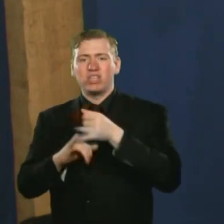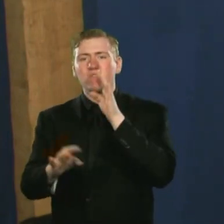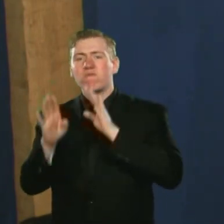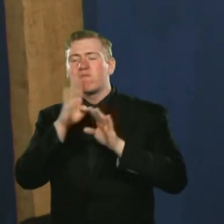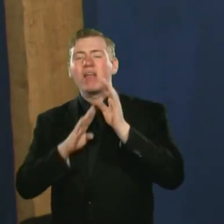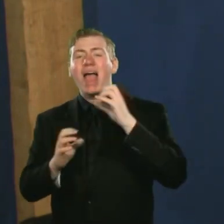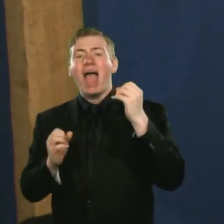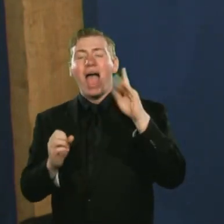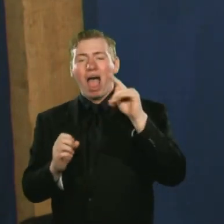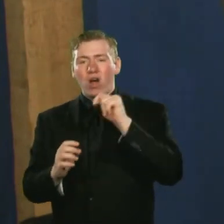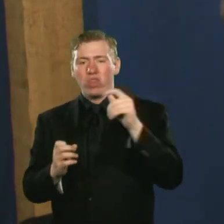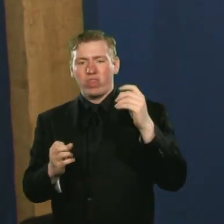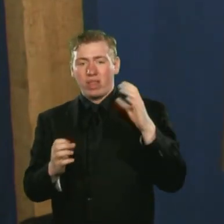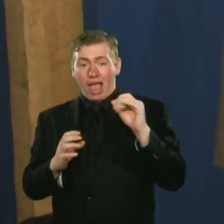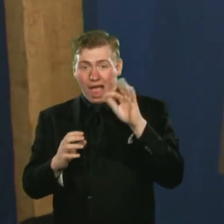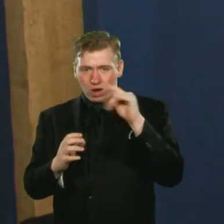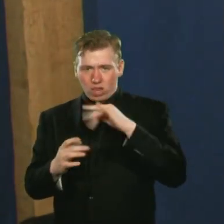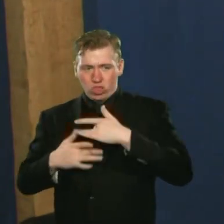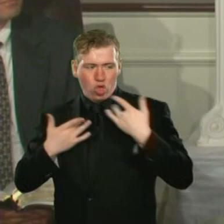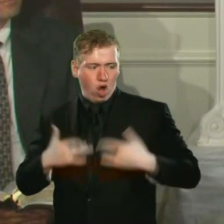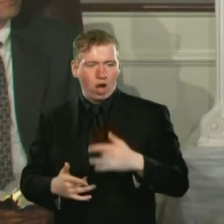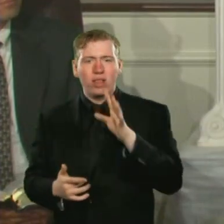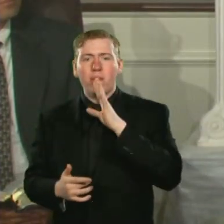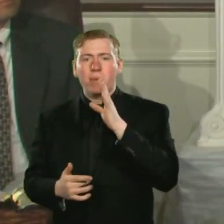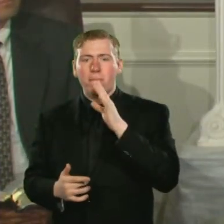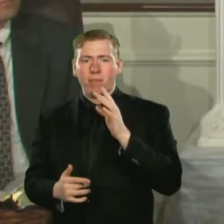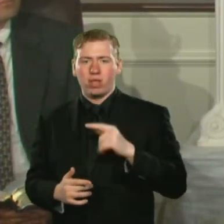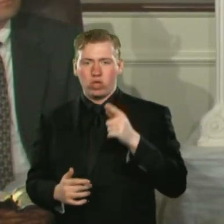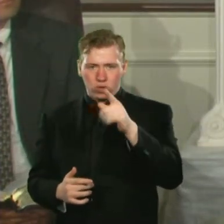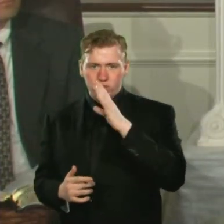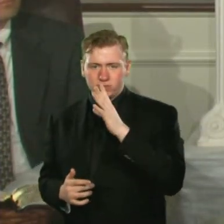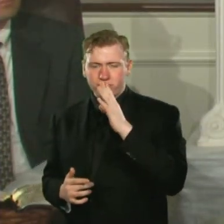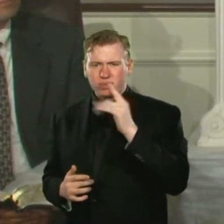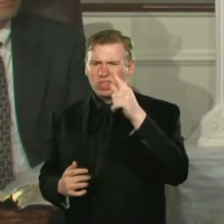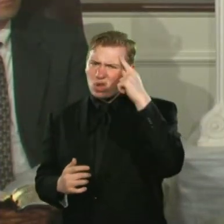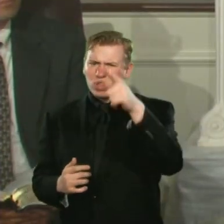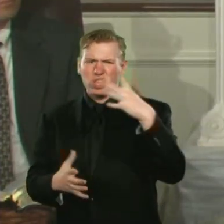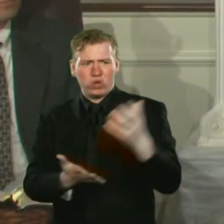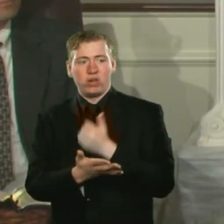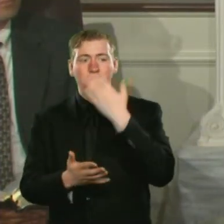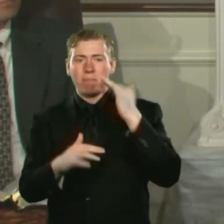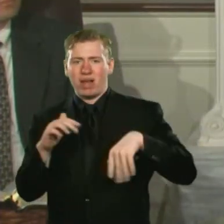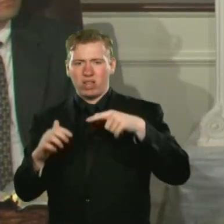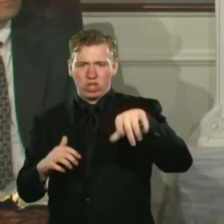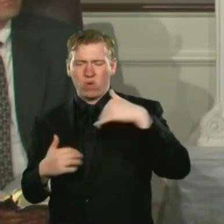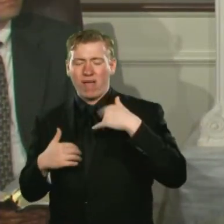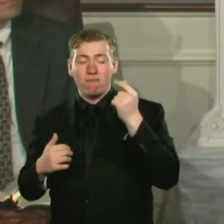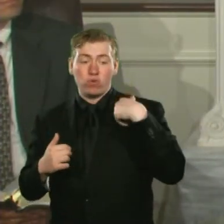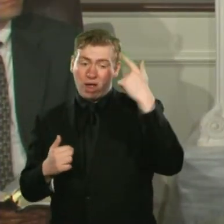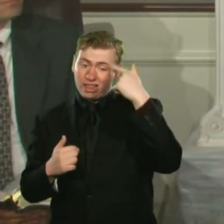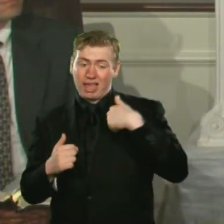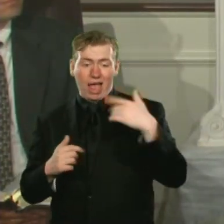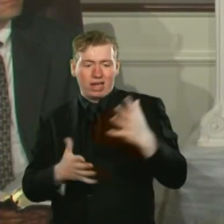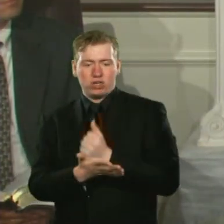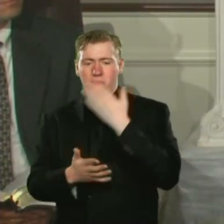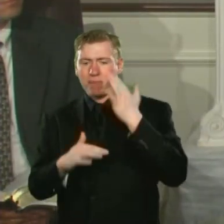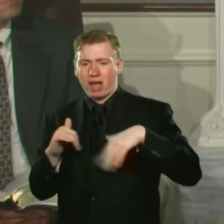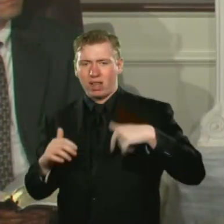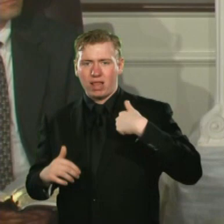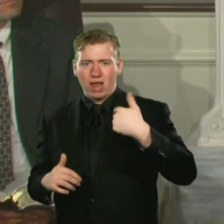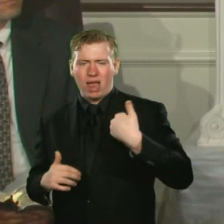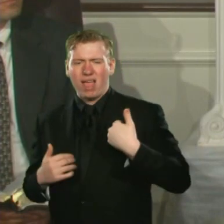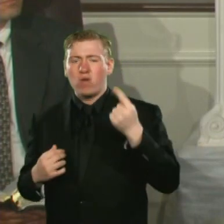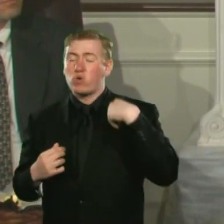the abundance of the heart, the mouth speaketh. Do you think you deserve better than you have? Do I think I deserve better than I have? Do I think I've